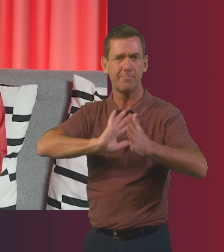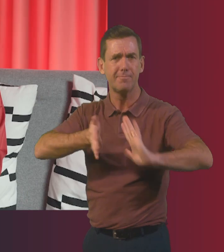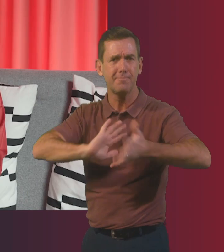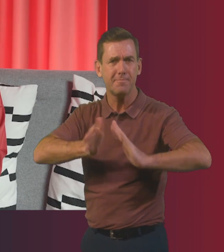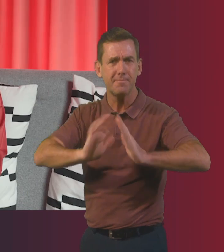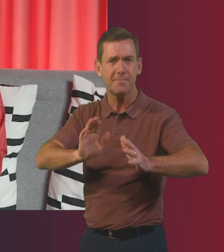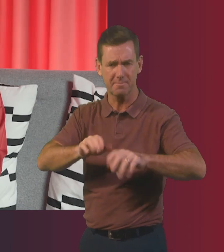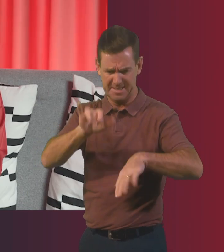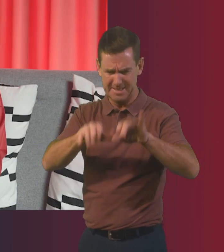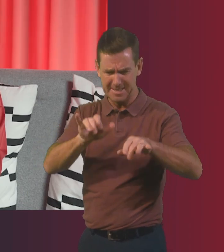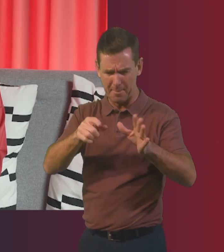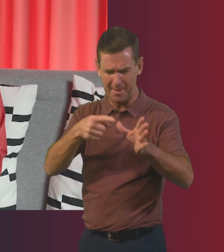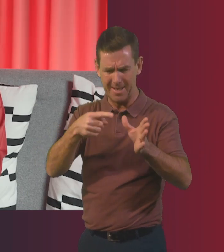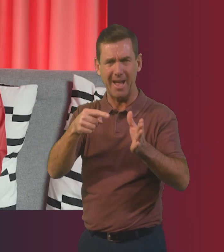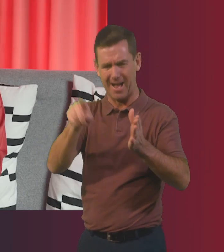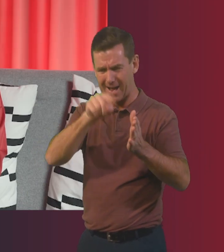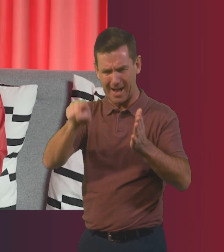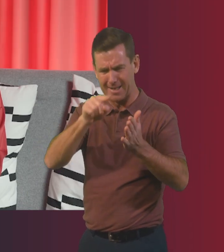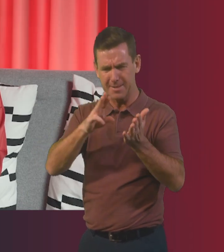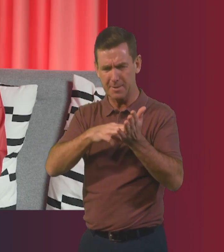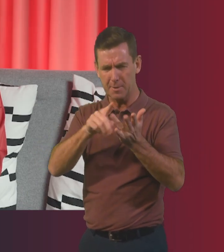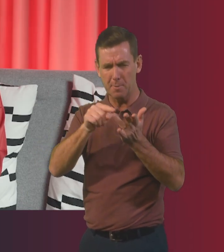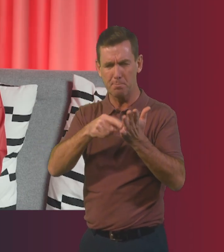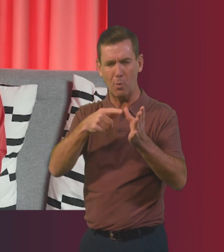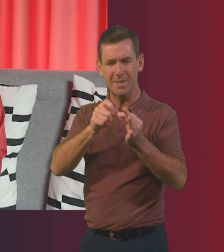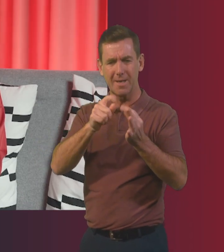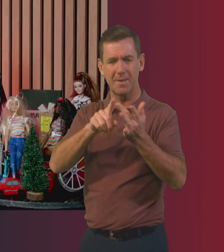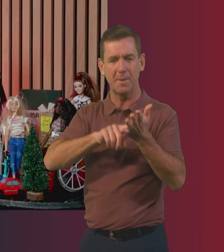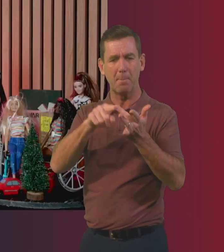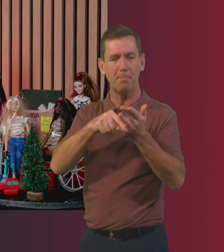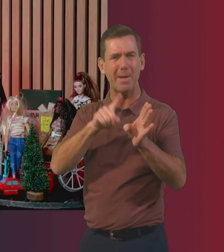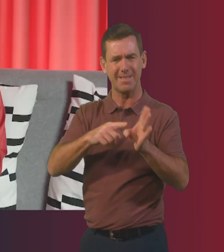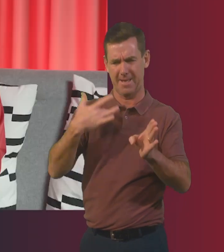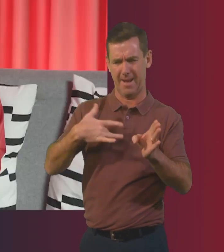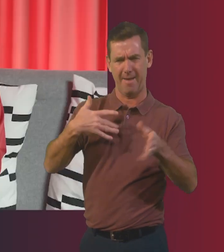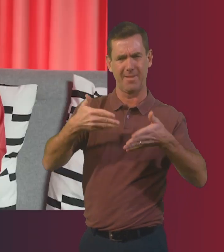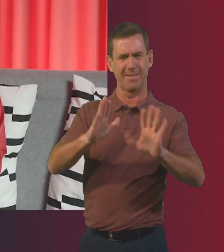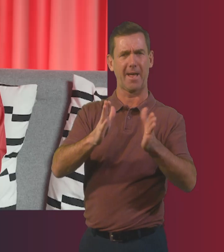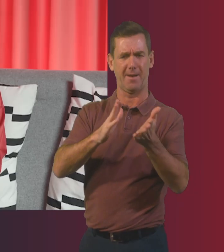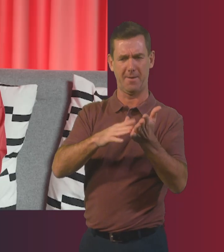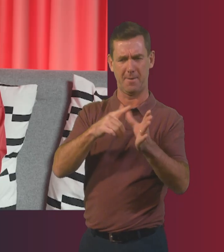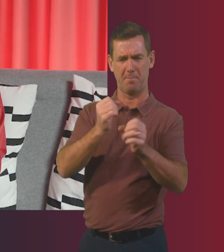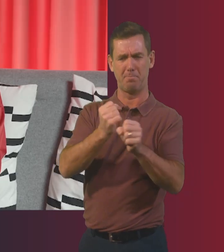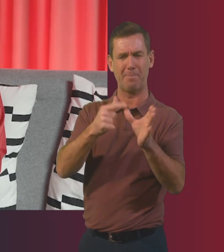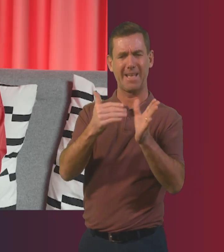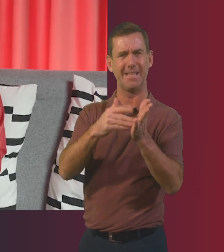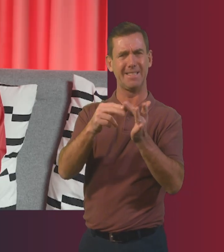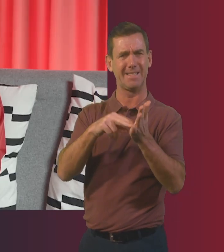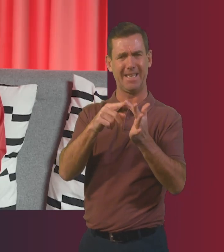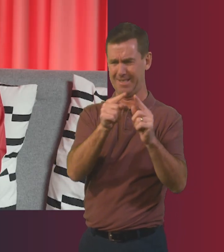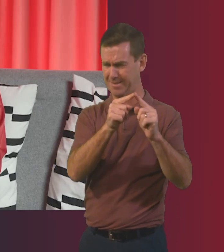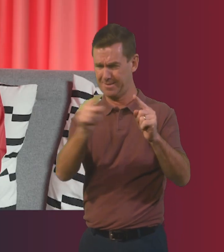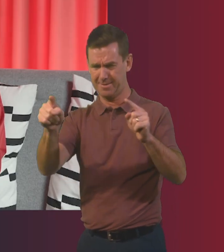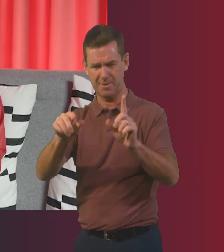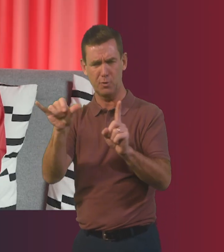by typing in @Motability Lifestyle Magazine, all one word, into YouTube. Also, make sure to click subscribe or follow wherever you're